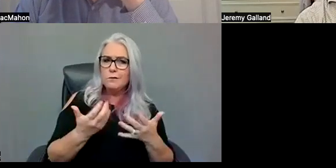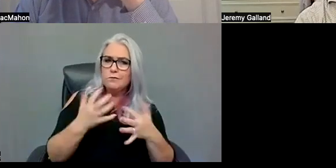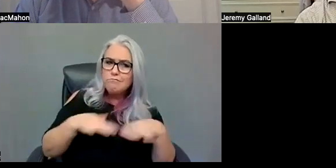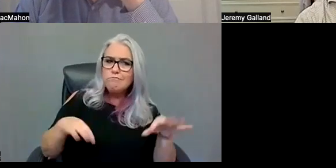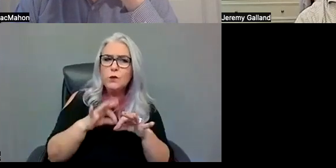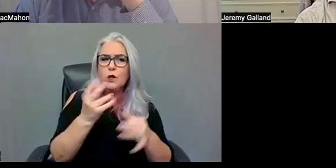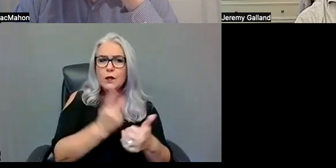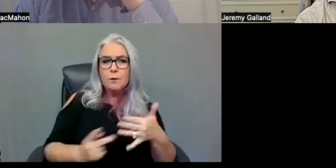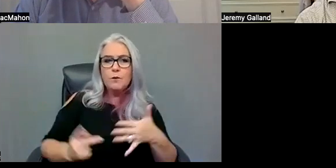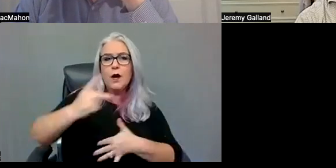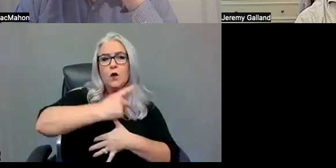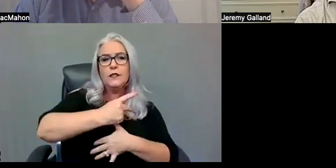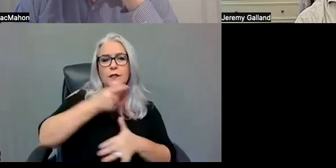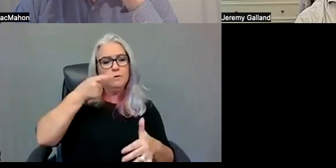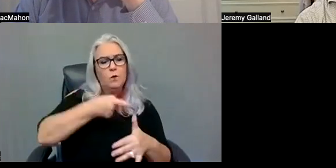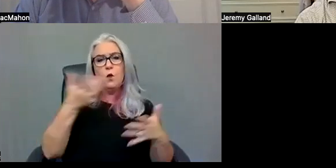So